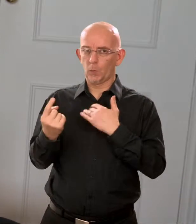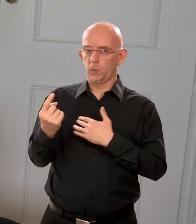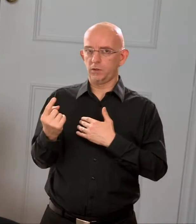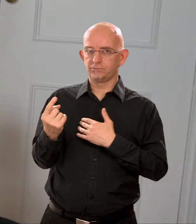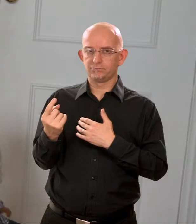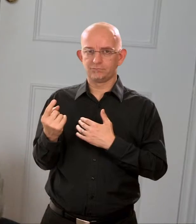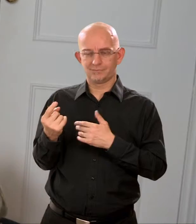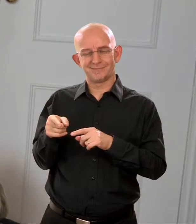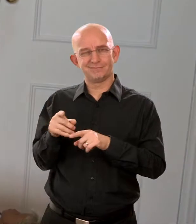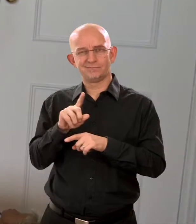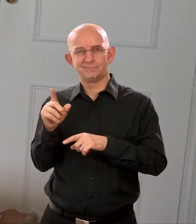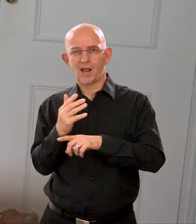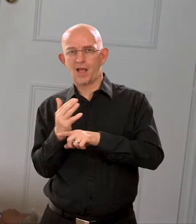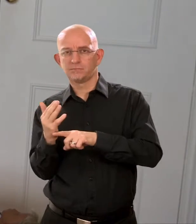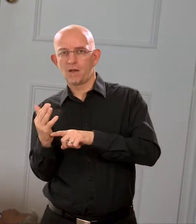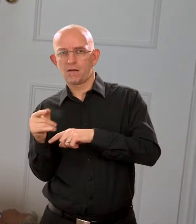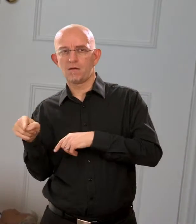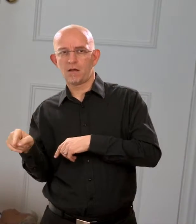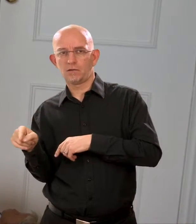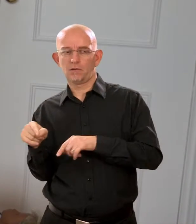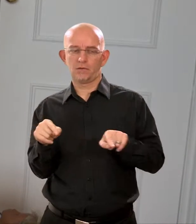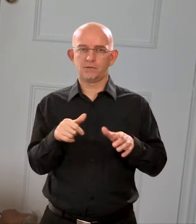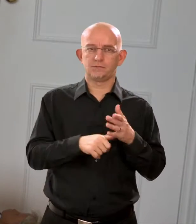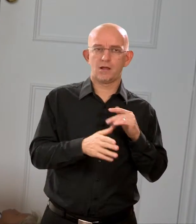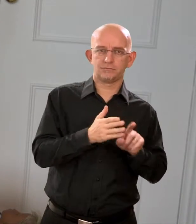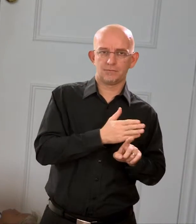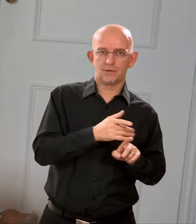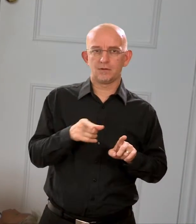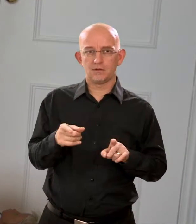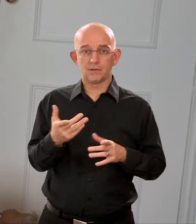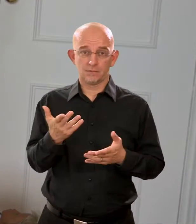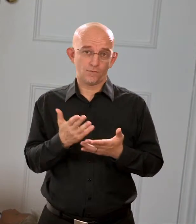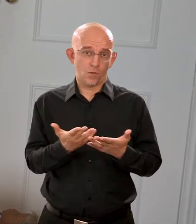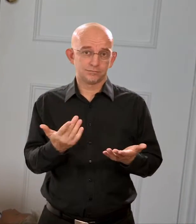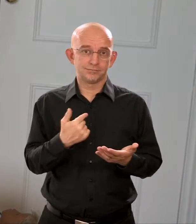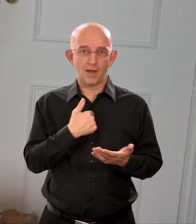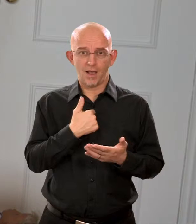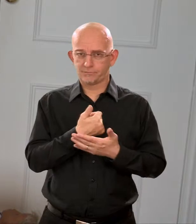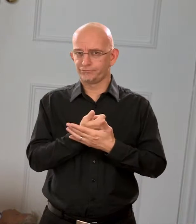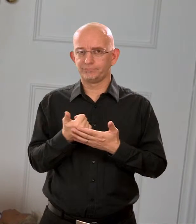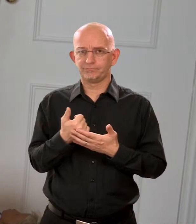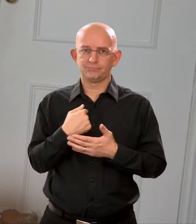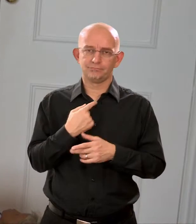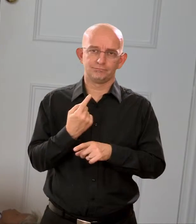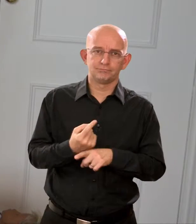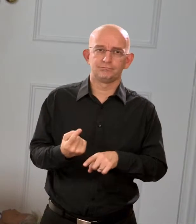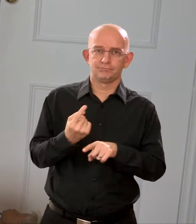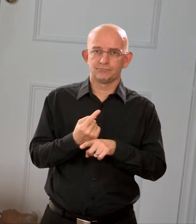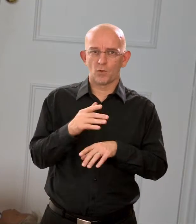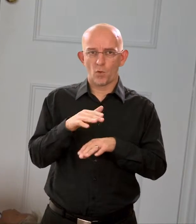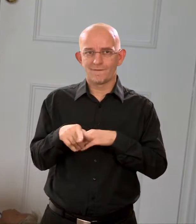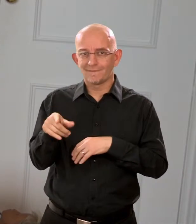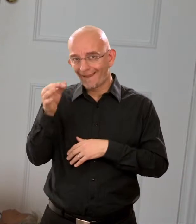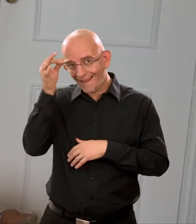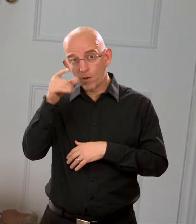version. And of course, again, I talk about the hair, because they're all real hair. And